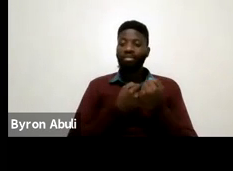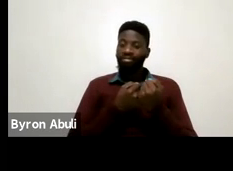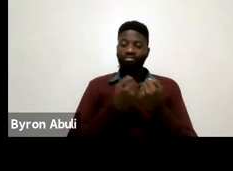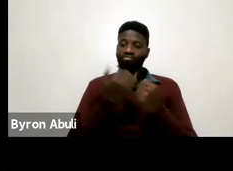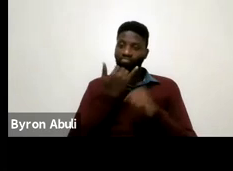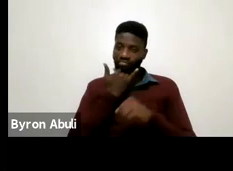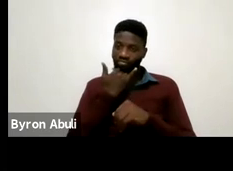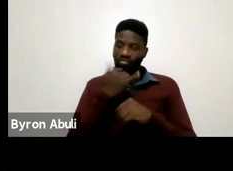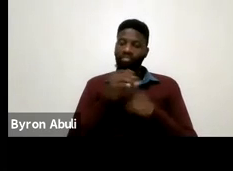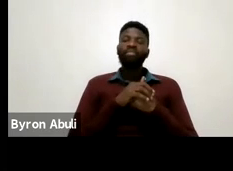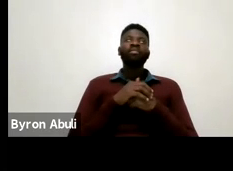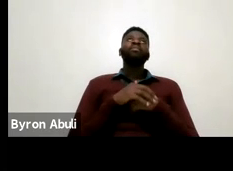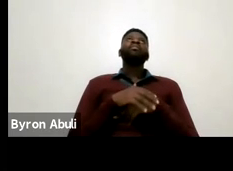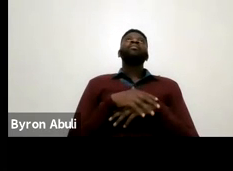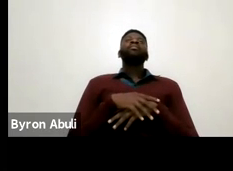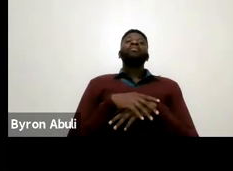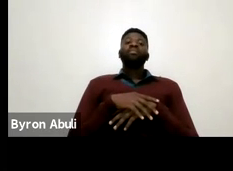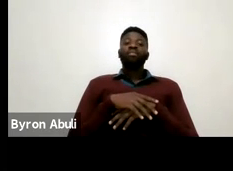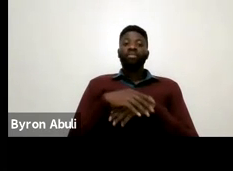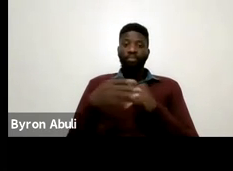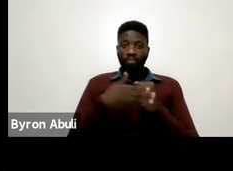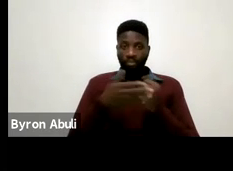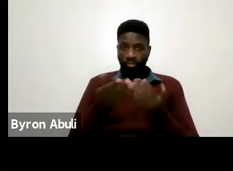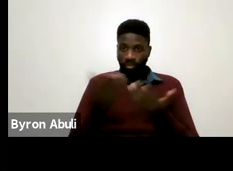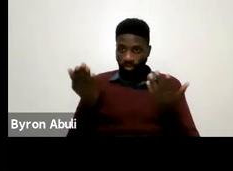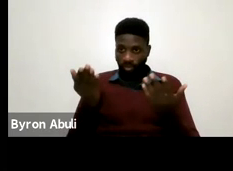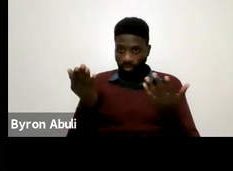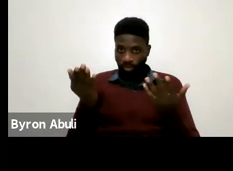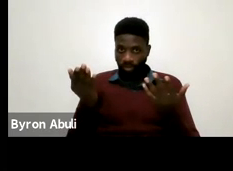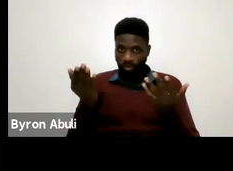So, is that helpful to you?